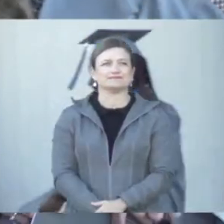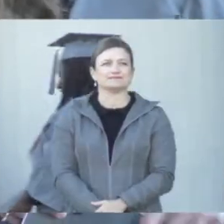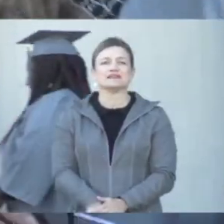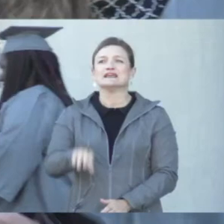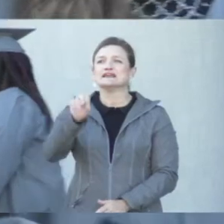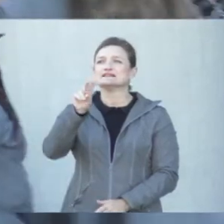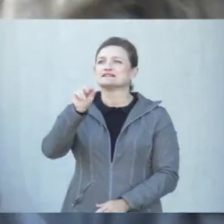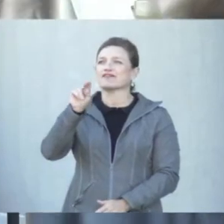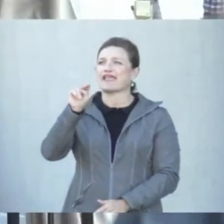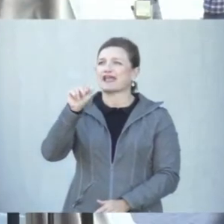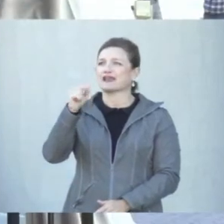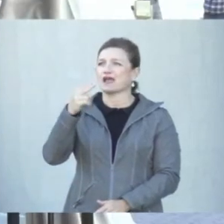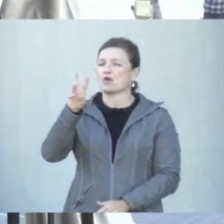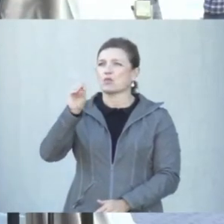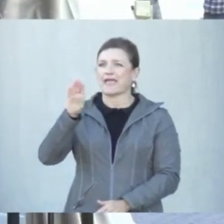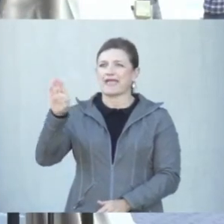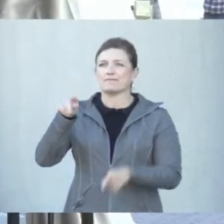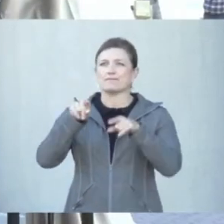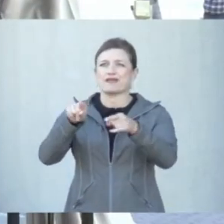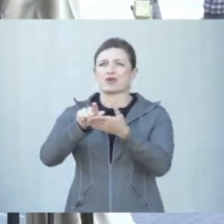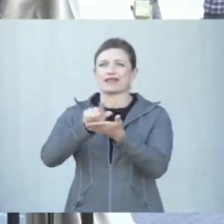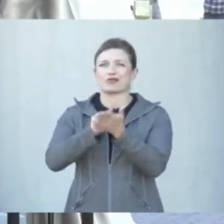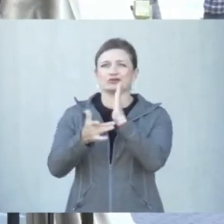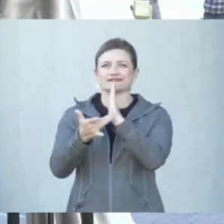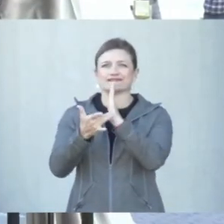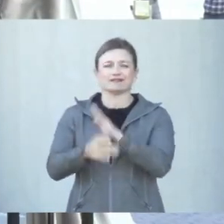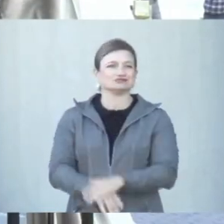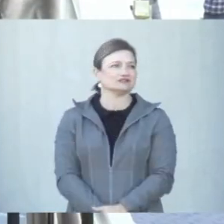Savannah Webb, Paralegal Technology.